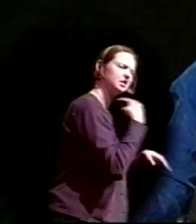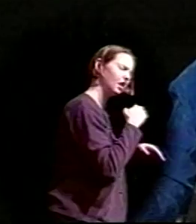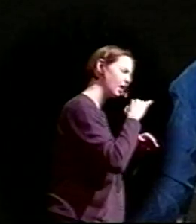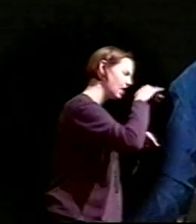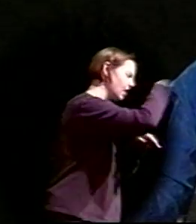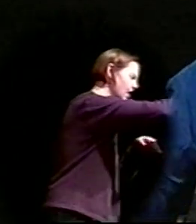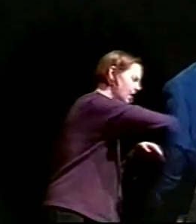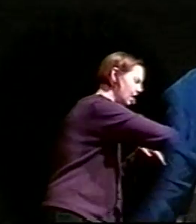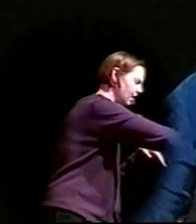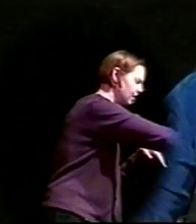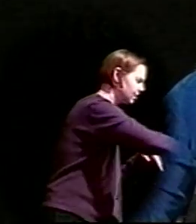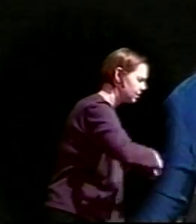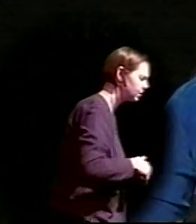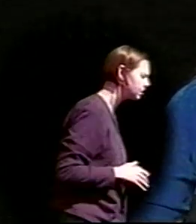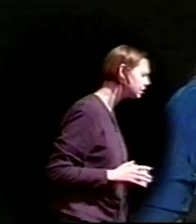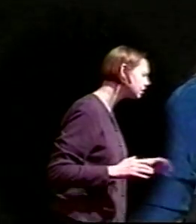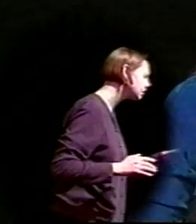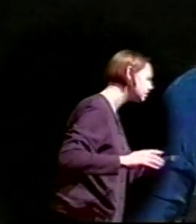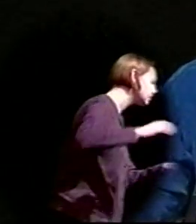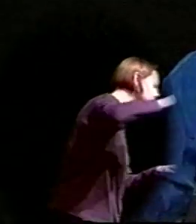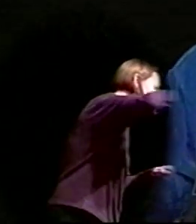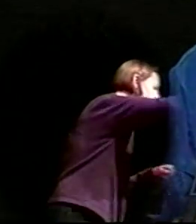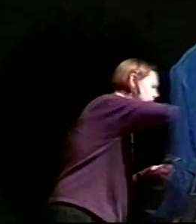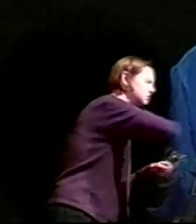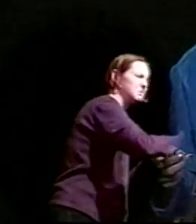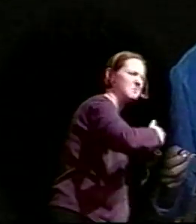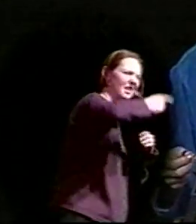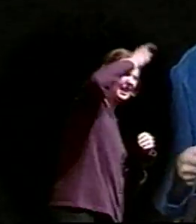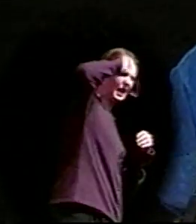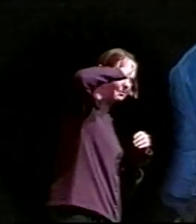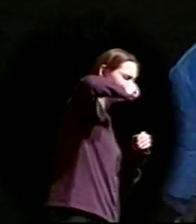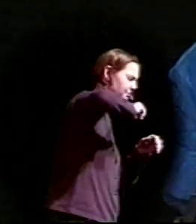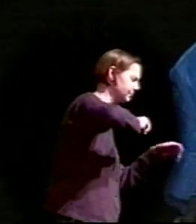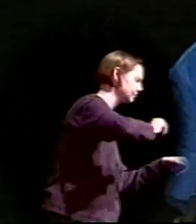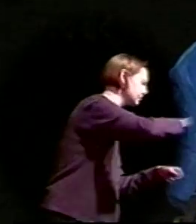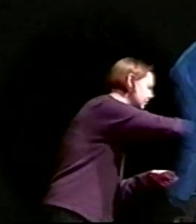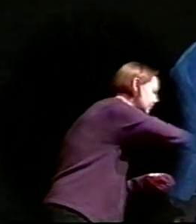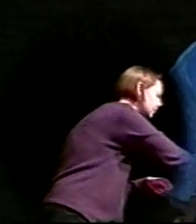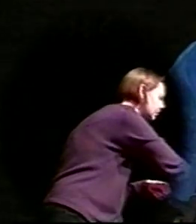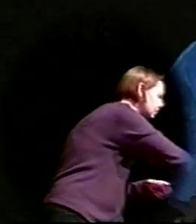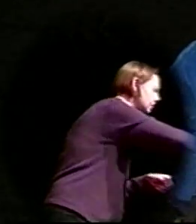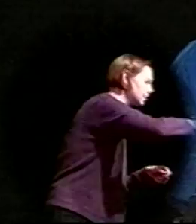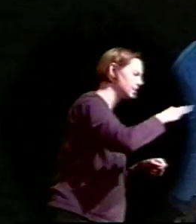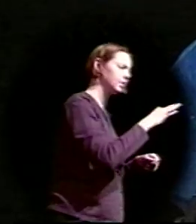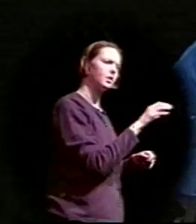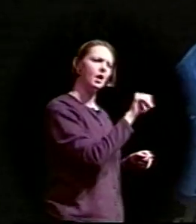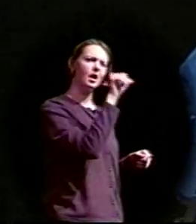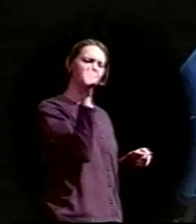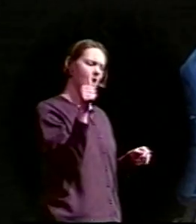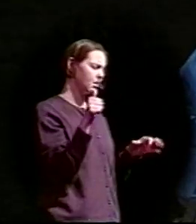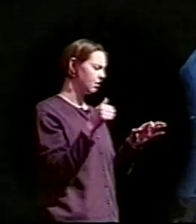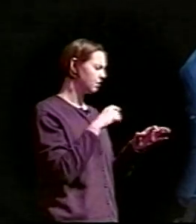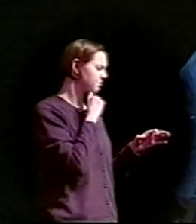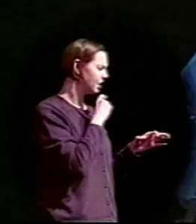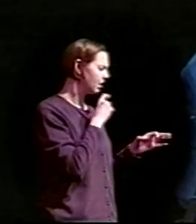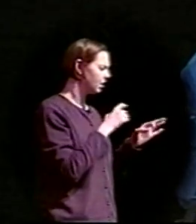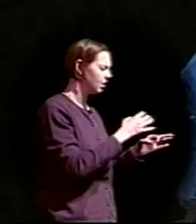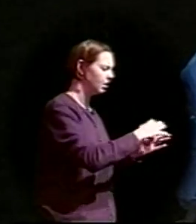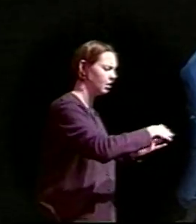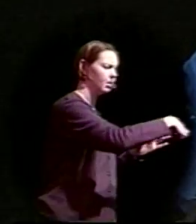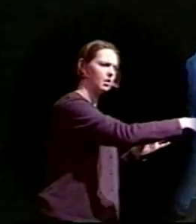shelf. And reaching behind the cap, he pulled out another tarnished piece of metal with a bit of frayed leather on